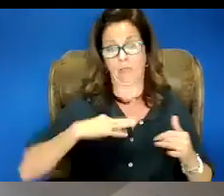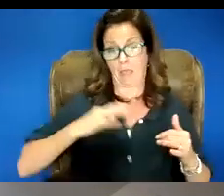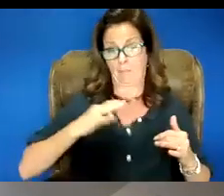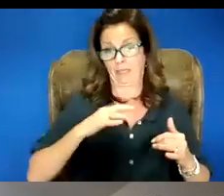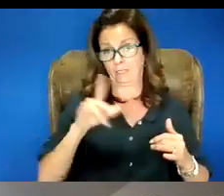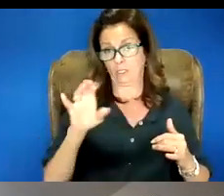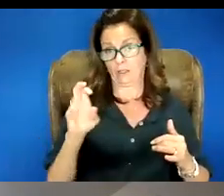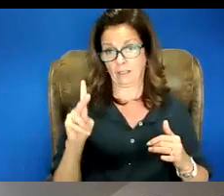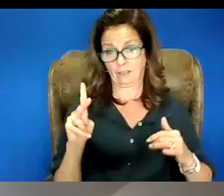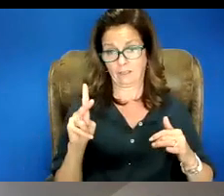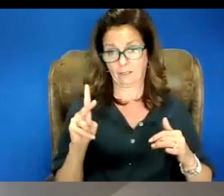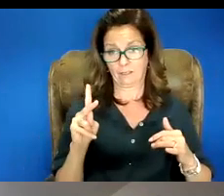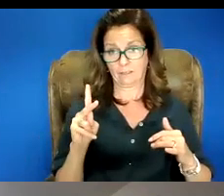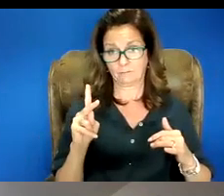then